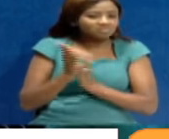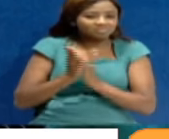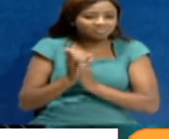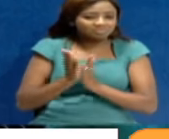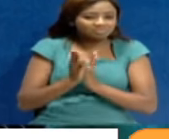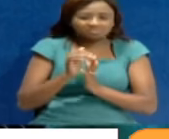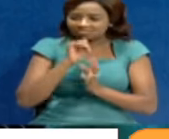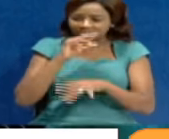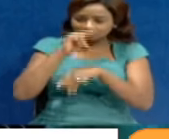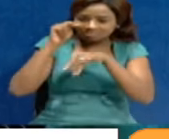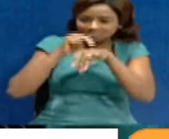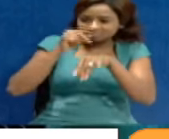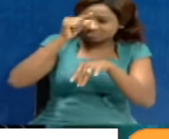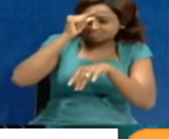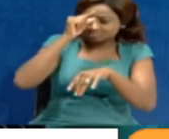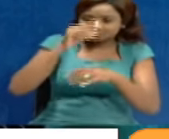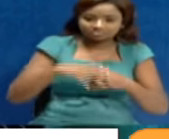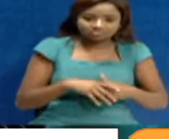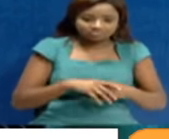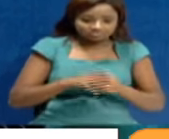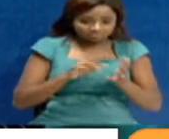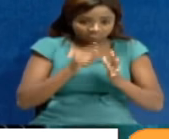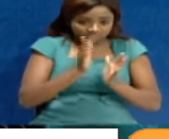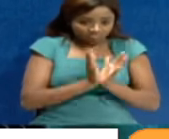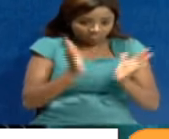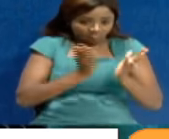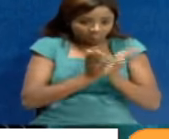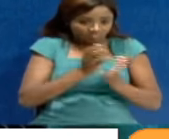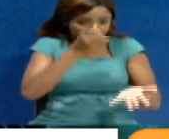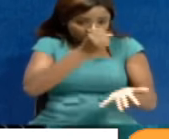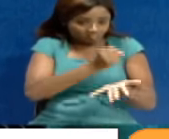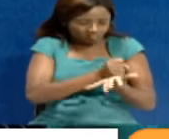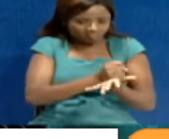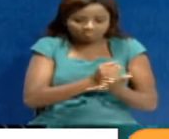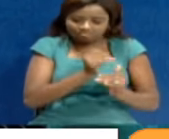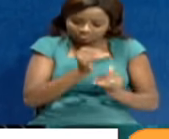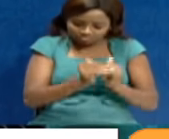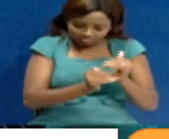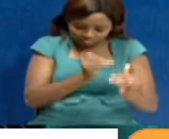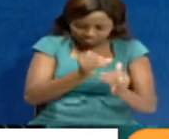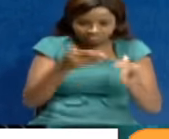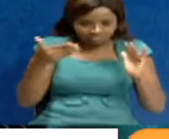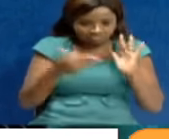government or the national executive. Being an office in the public service, the procedure ordained in the